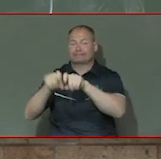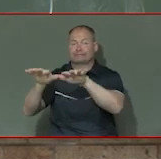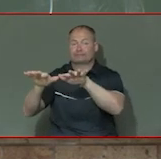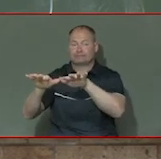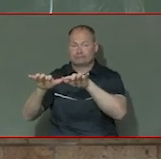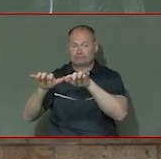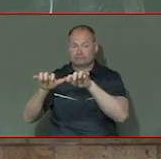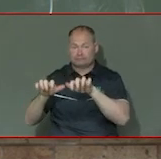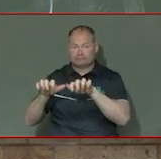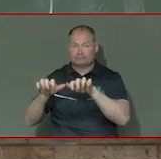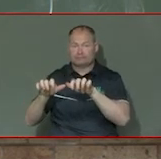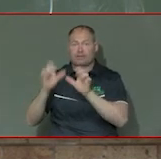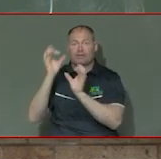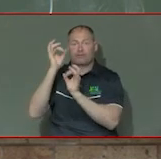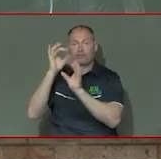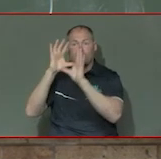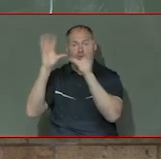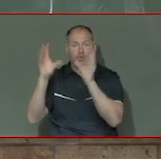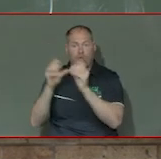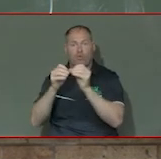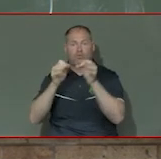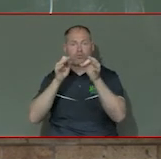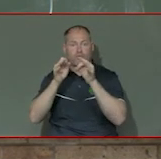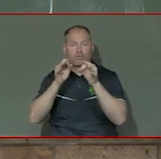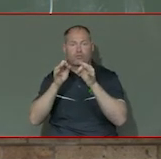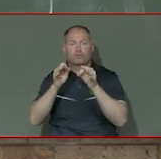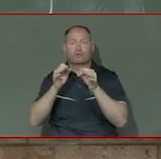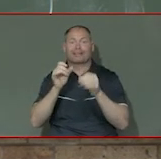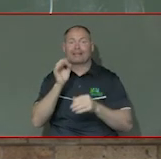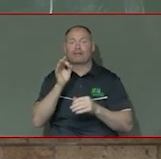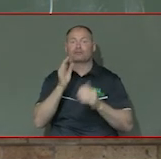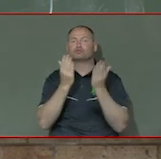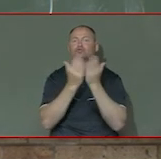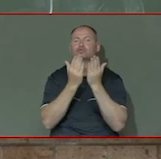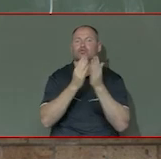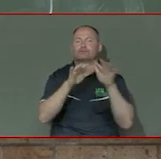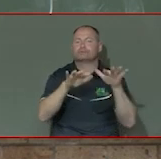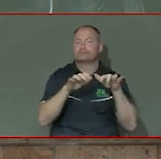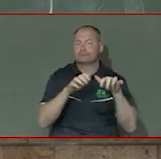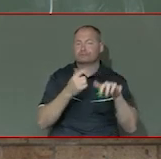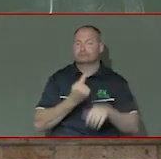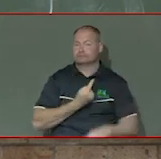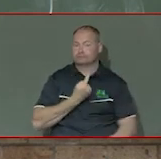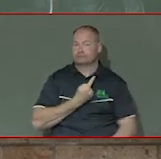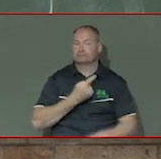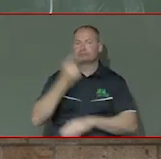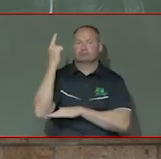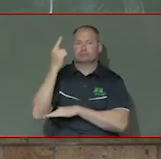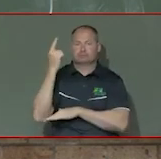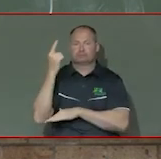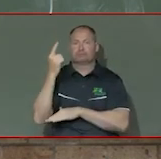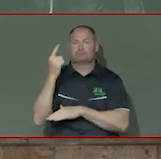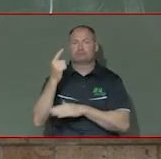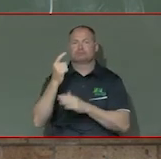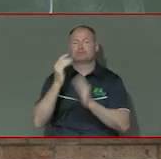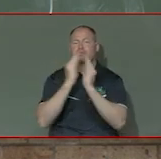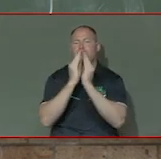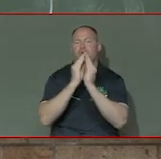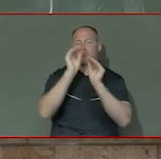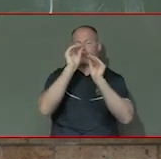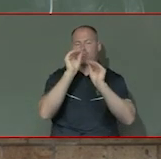I will give all that information. If you are writing your own school exam, then obviously your teacher will guide you on the mark